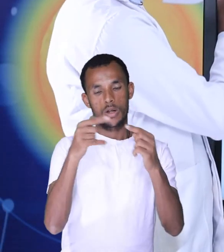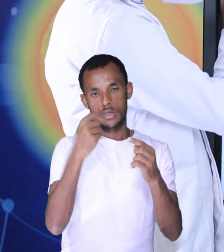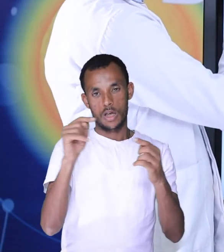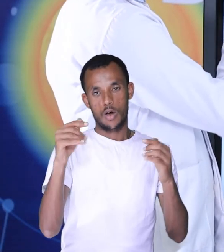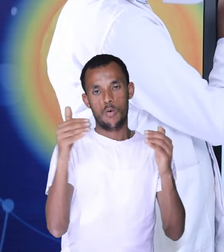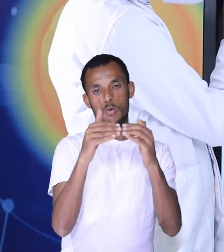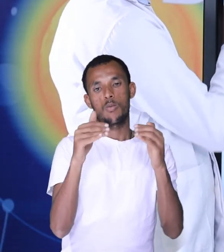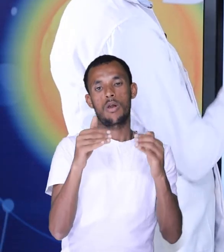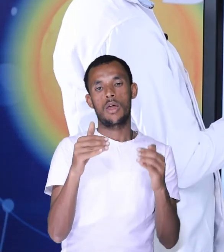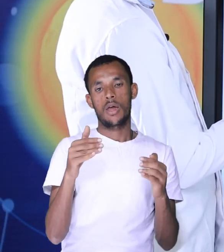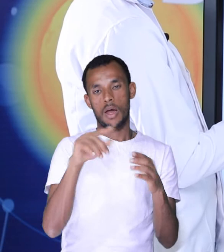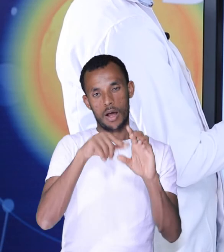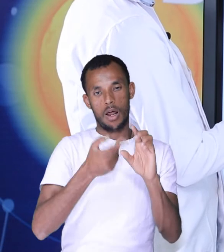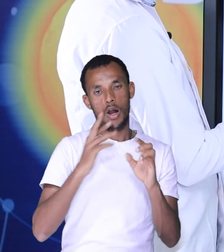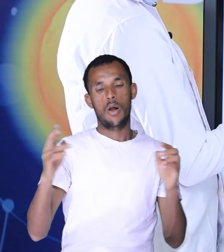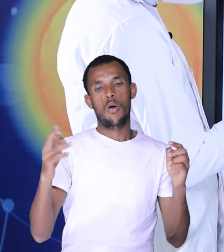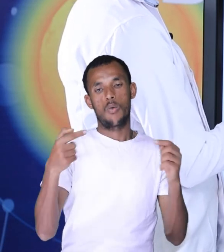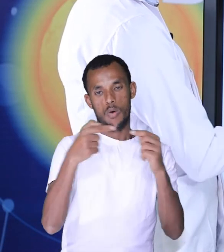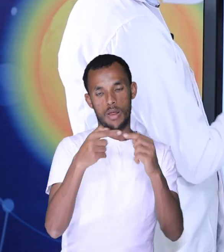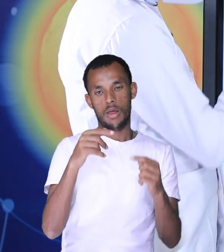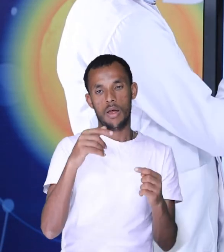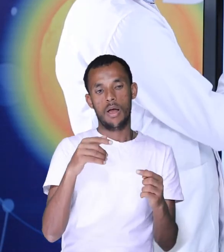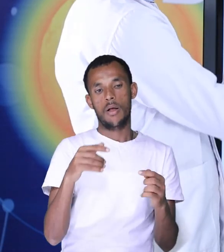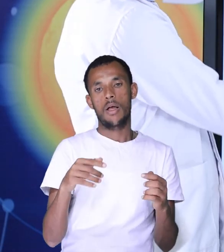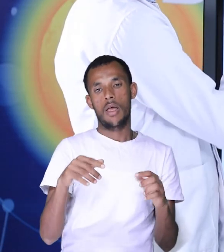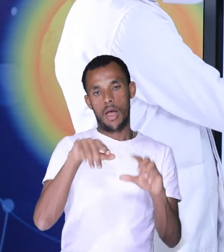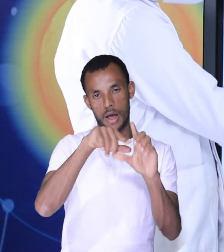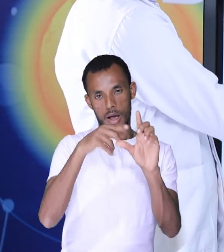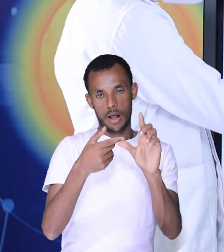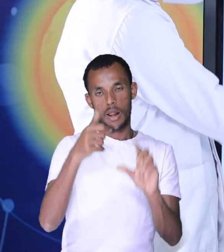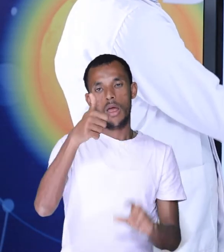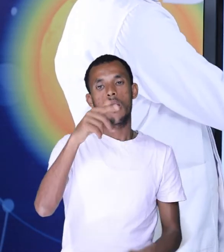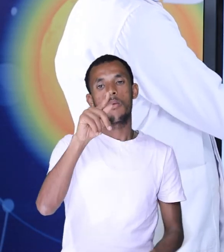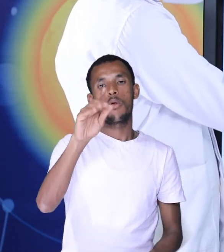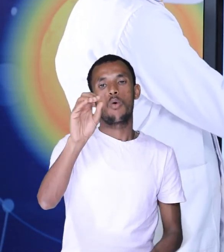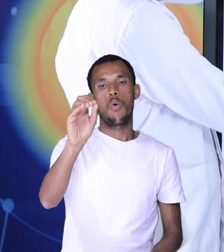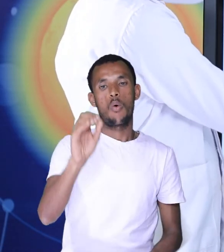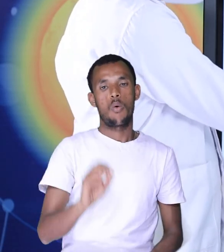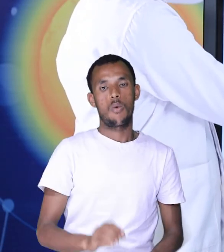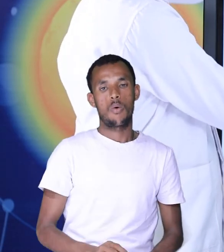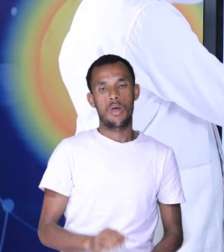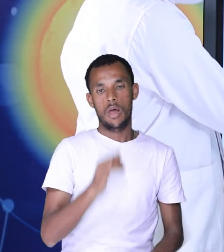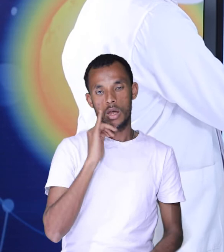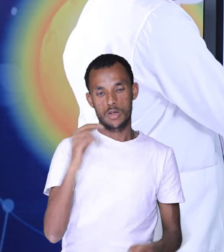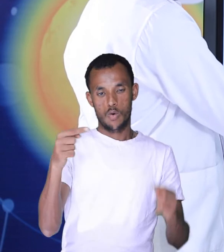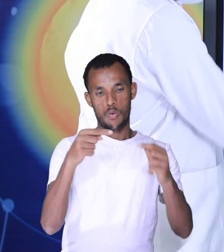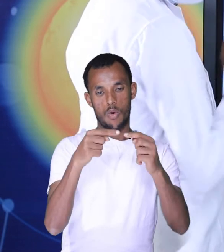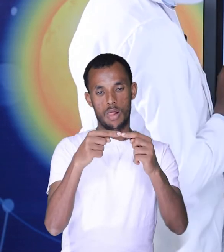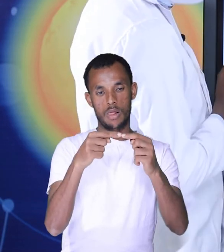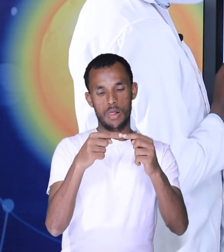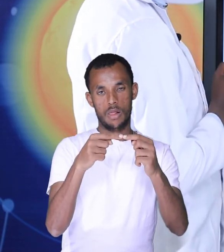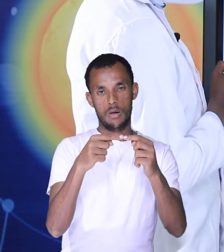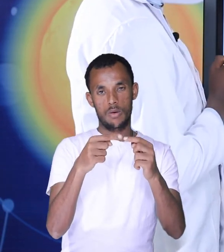are also congruent. Angle APO, angle APO is congruent